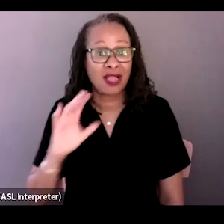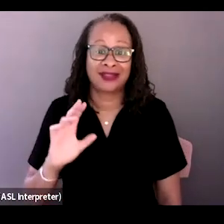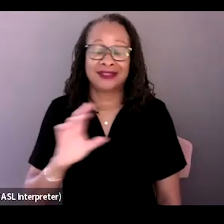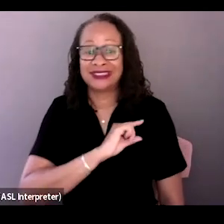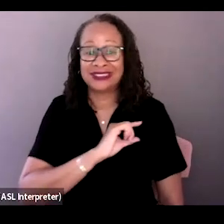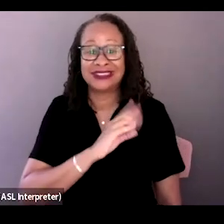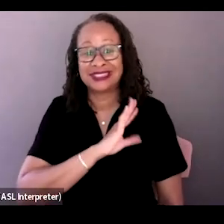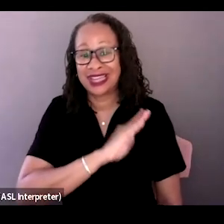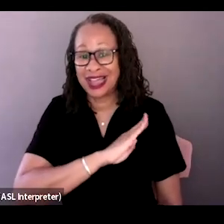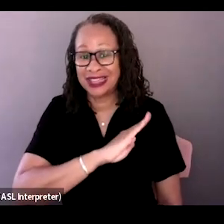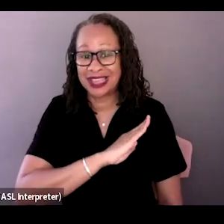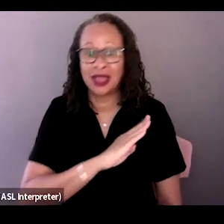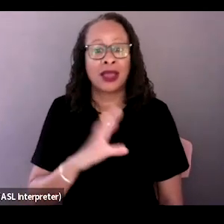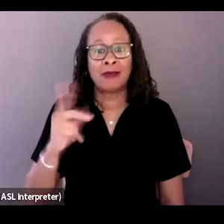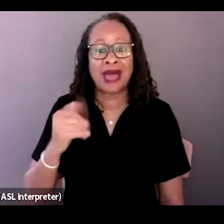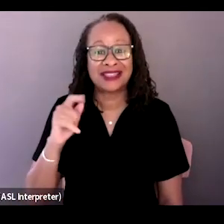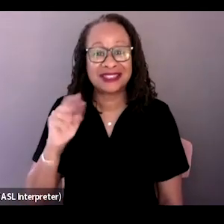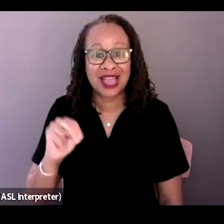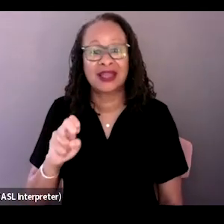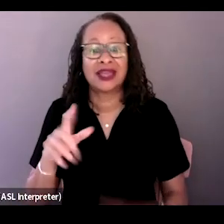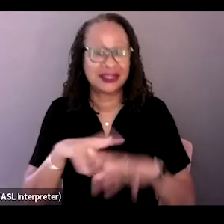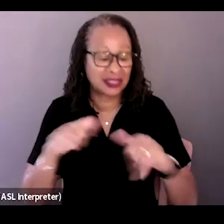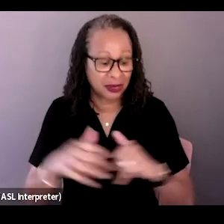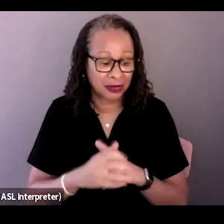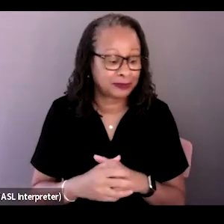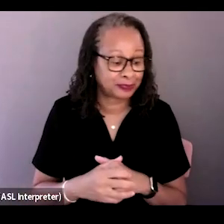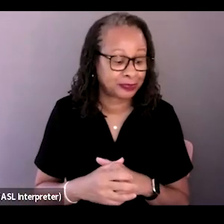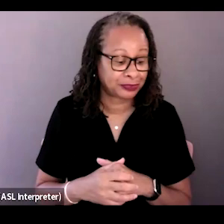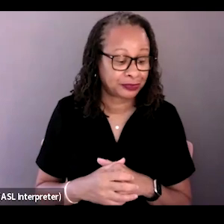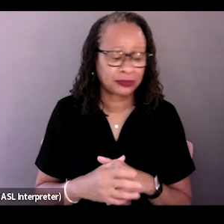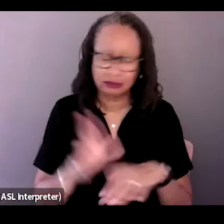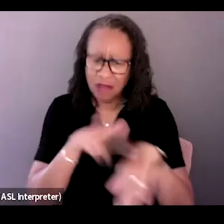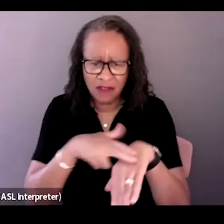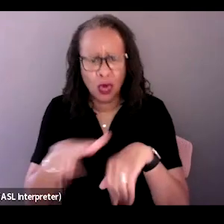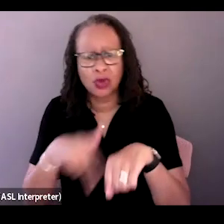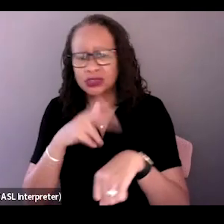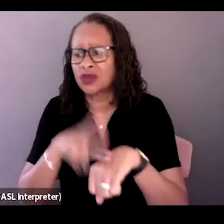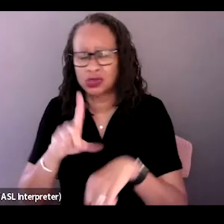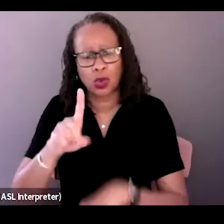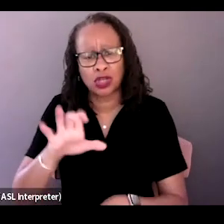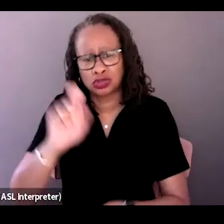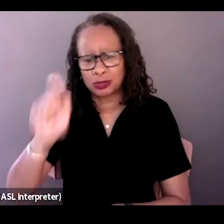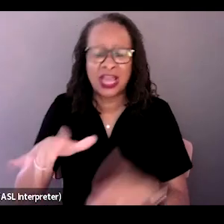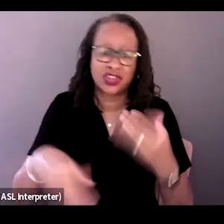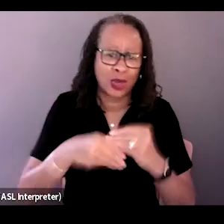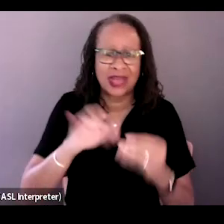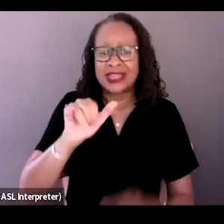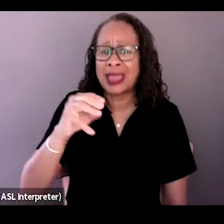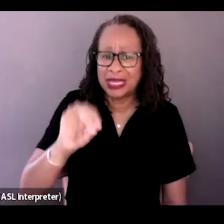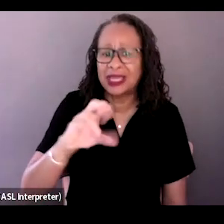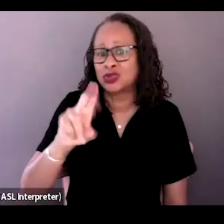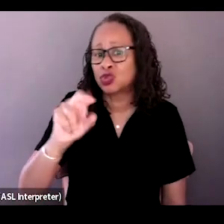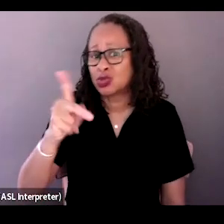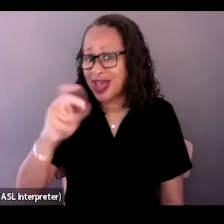Is there any connective tissue between these events of then and of course, 100%. You know, when you can add Yemen and Sudan, you know,